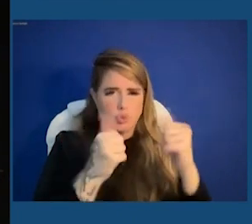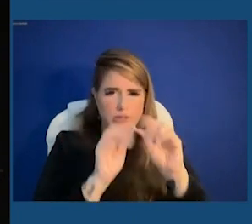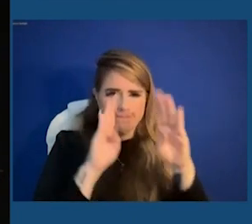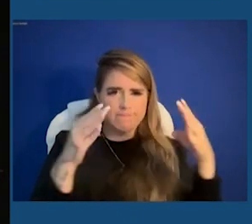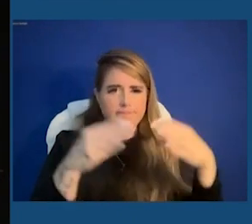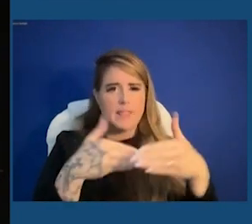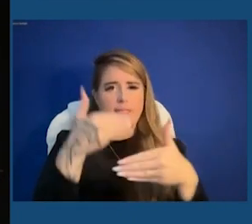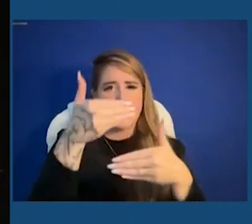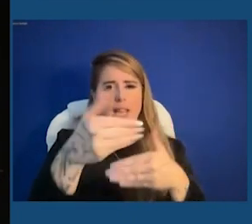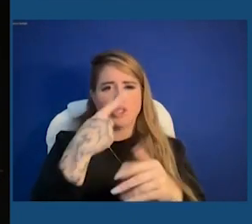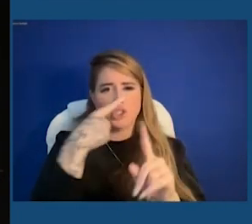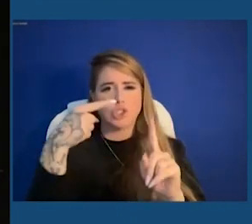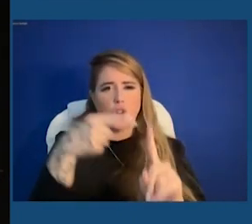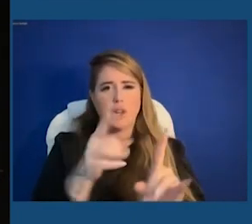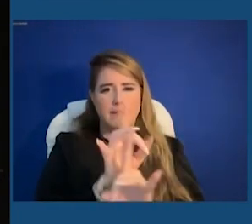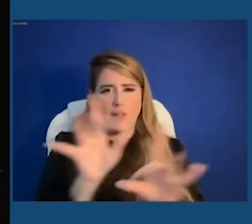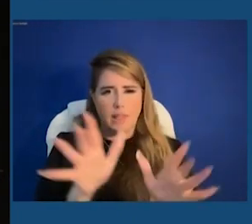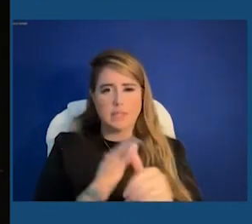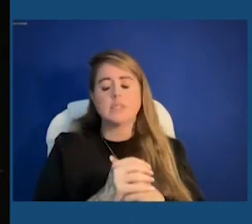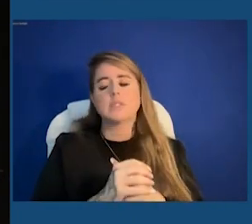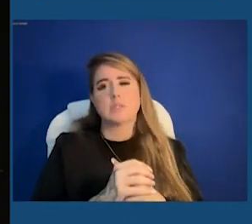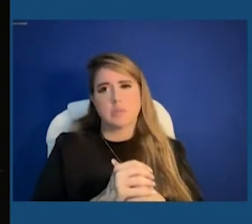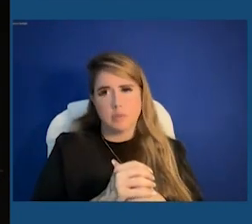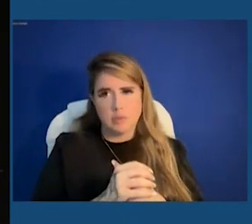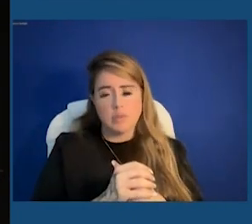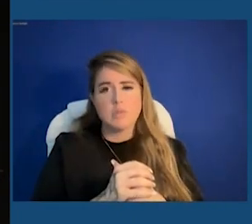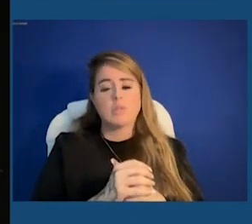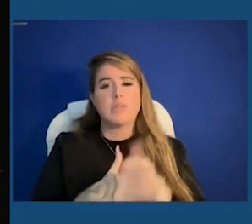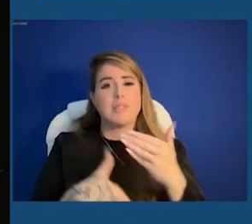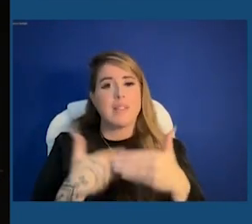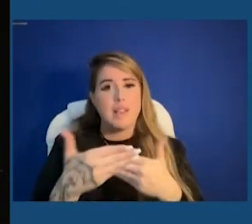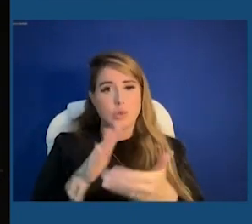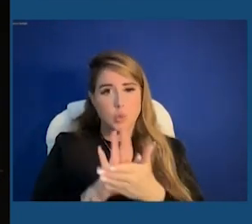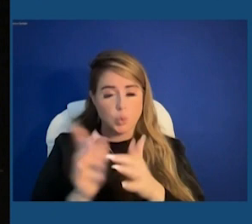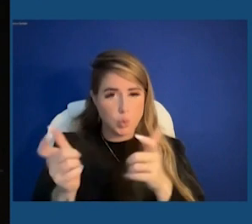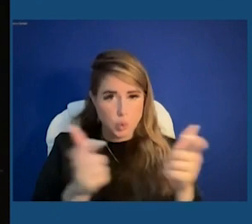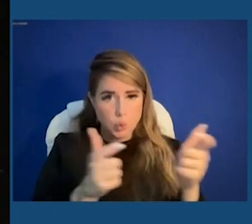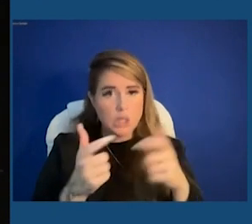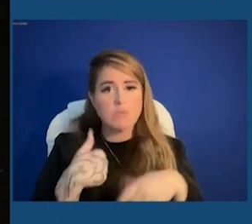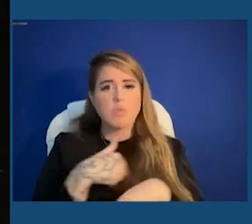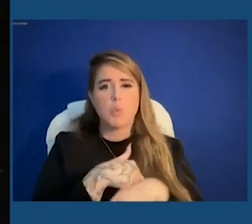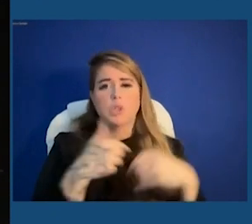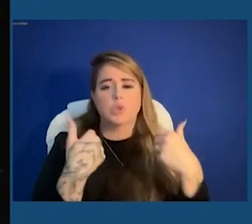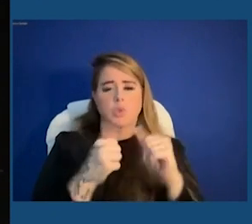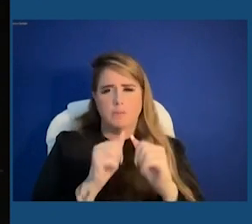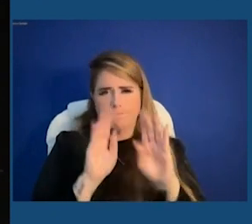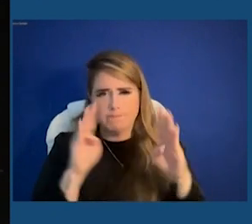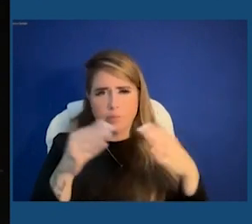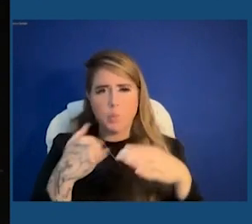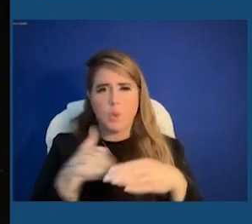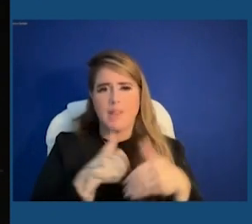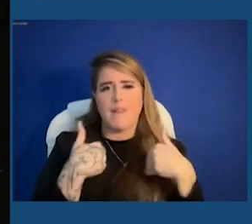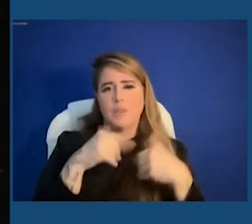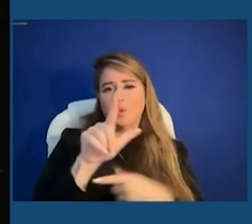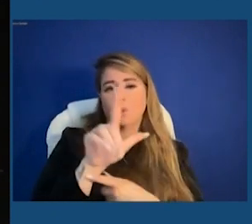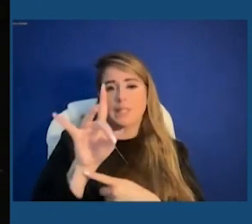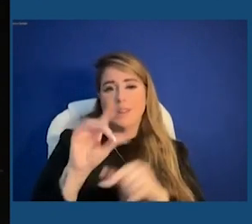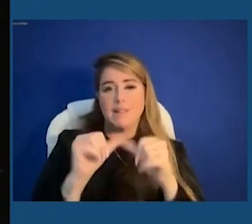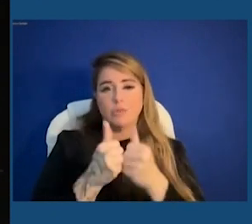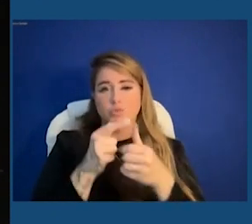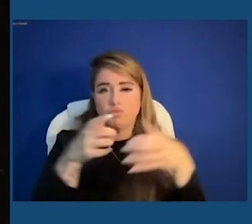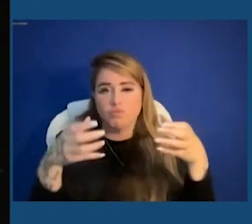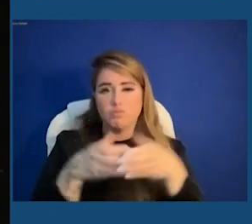Tops massacre, towards the next school shooting. And by having 28 agencies that get together twice a month in Rochester, New